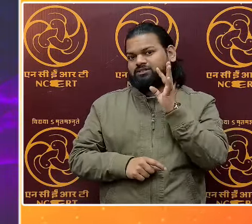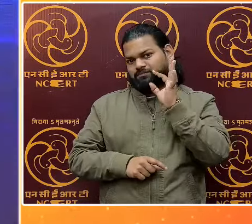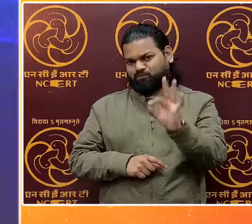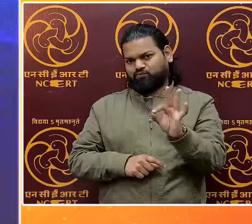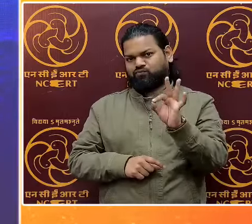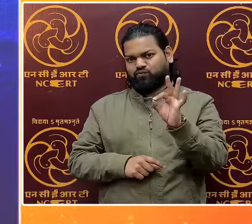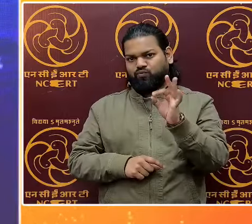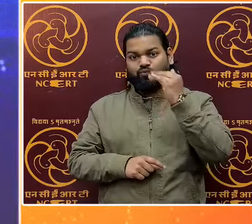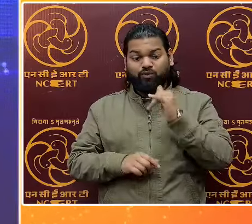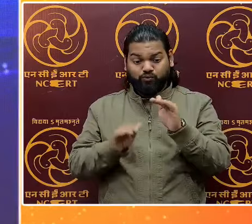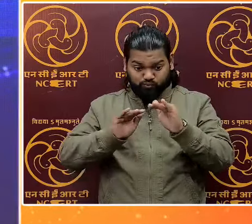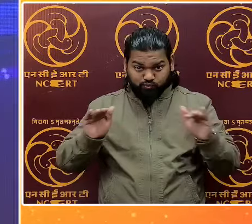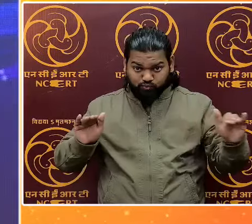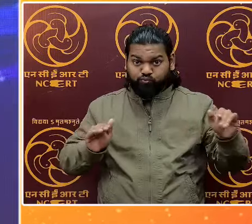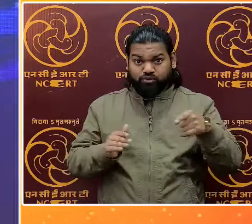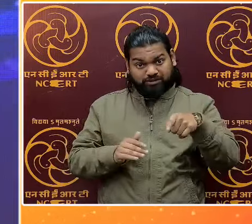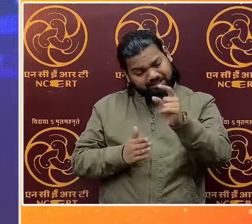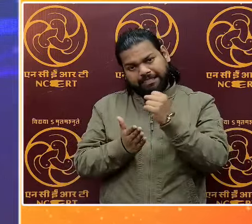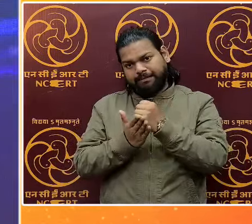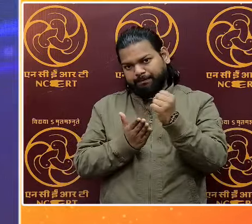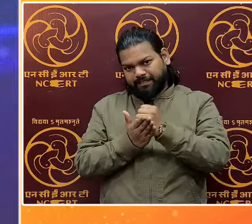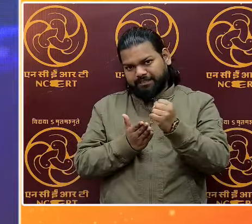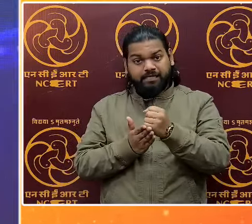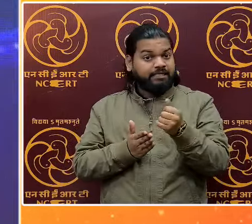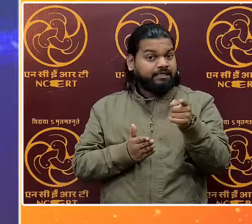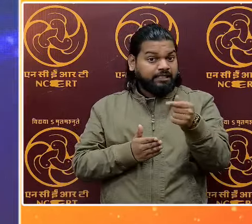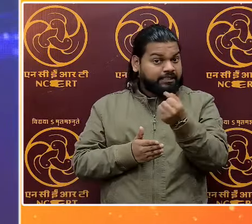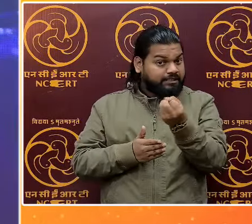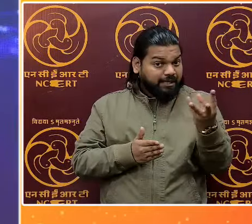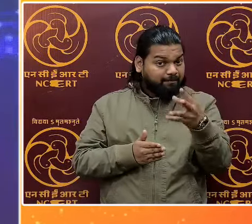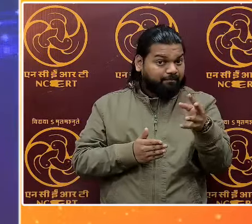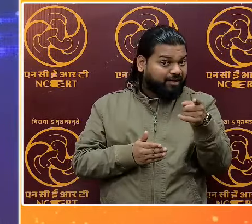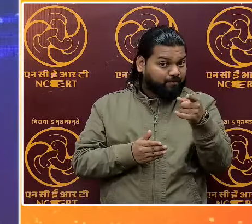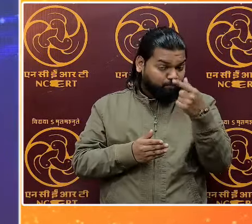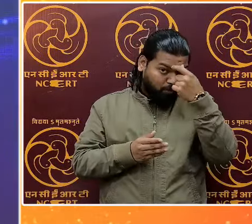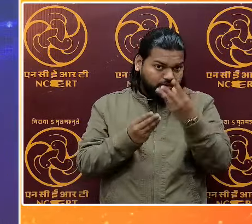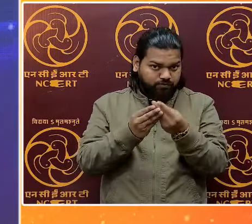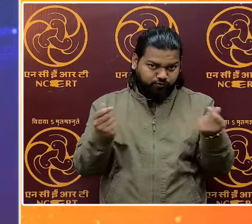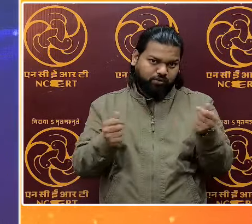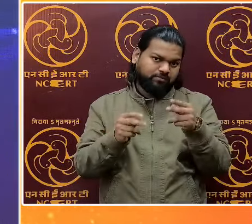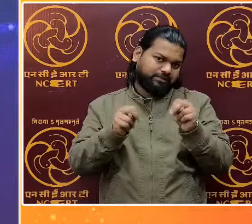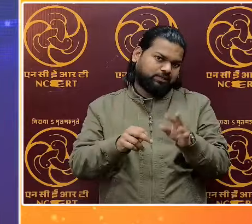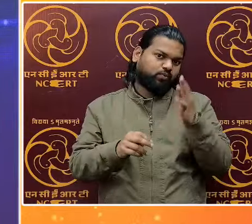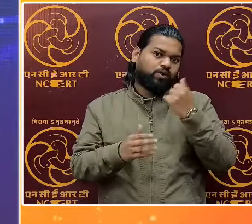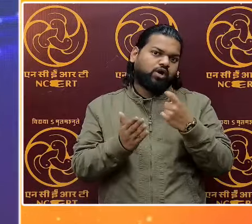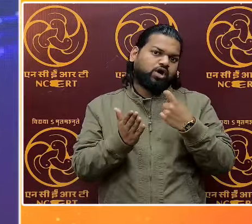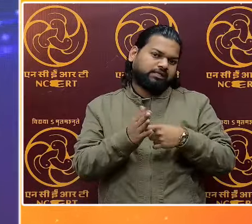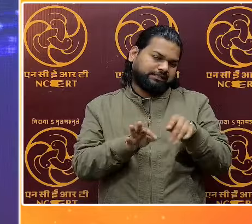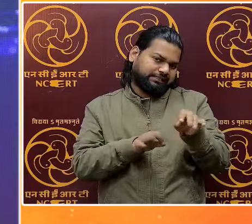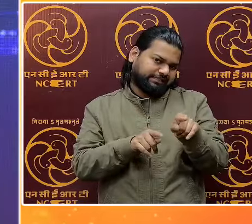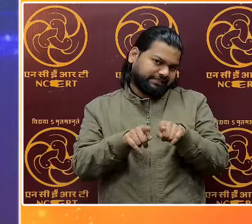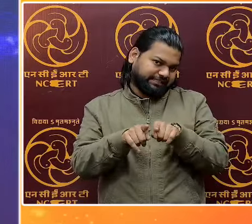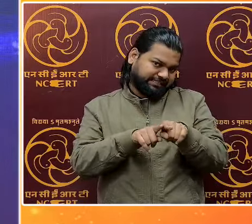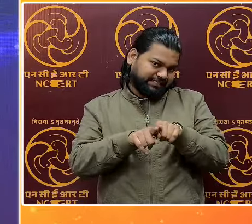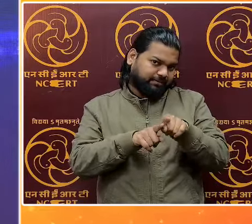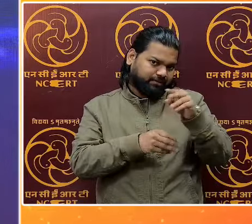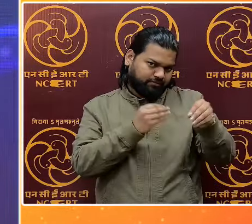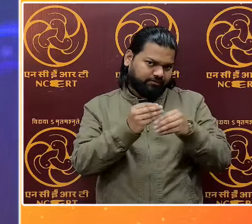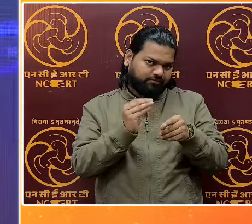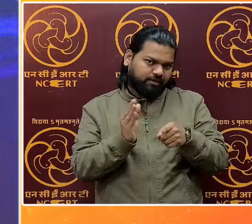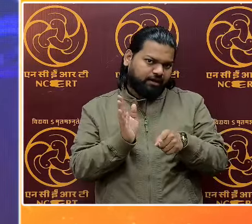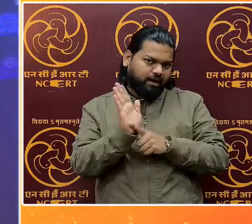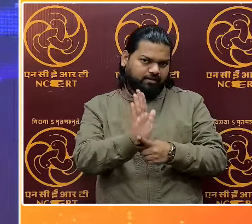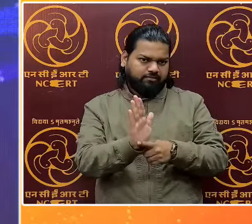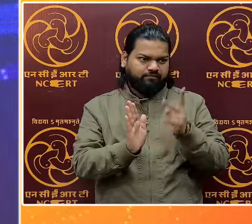important. So student should practice the numericals which are given in the text. We also have one example over here. So you just have to